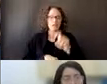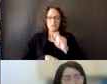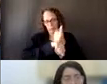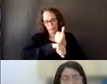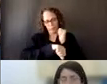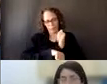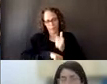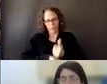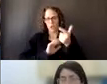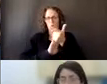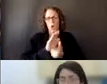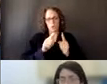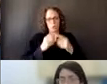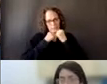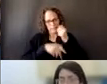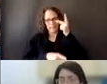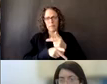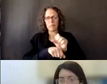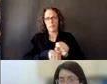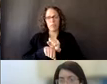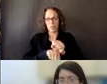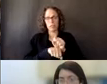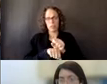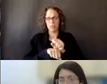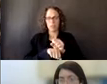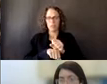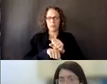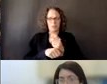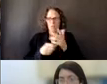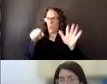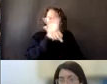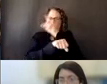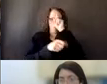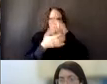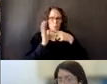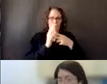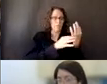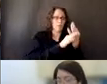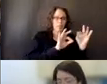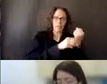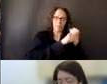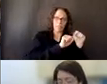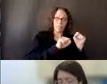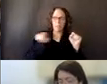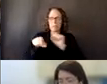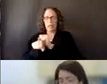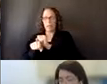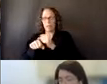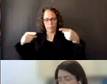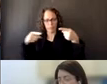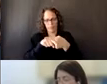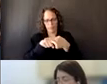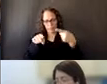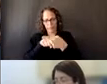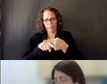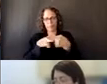contentions of slavery and freedom. You know, Mexico was trying to forge this freedom space, but slaveholders